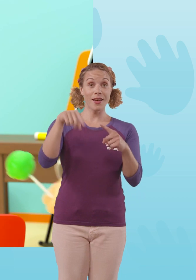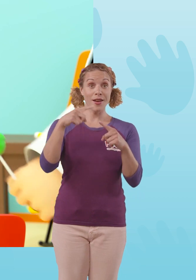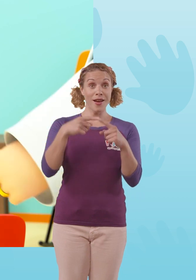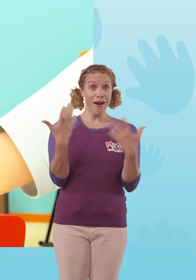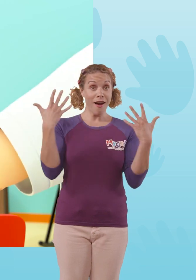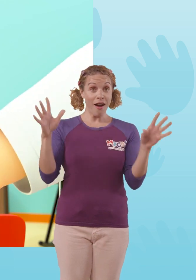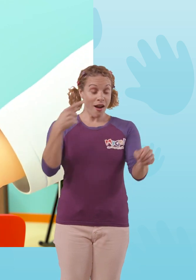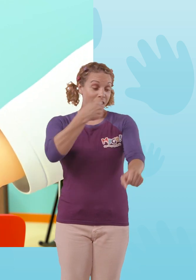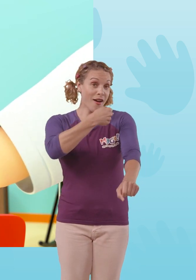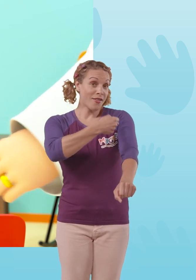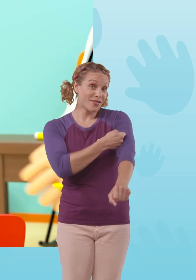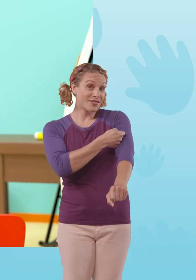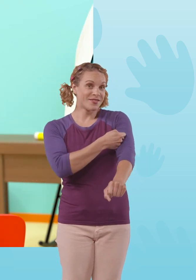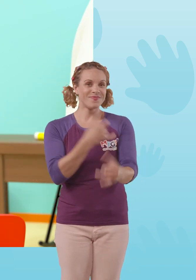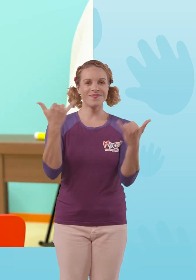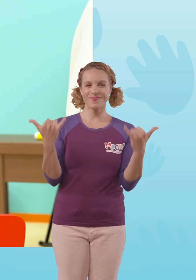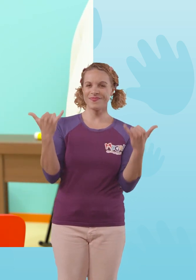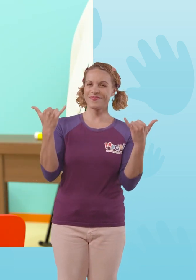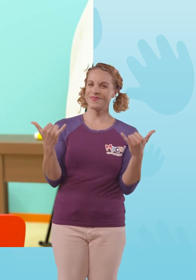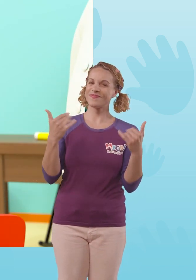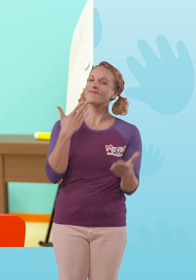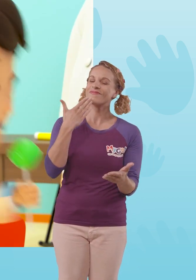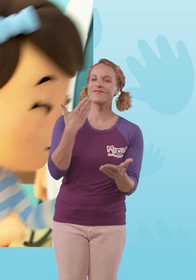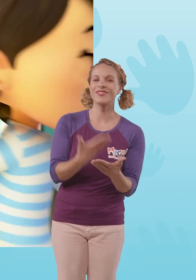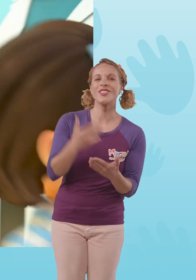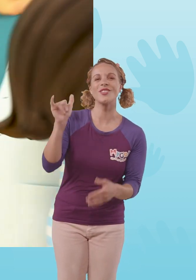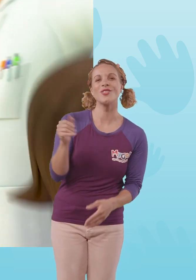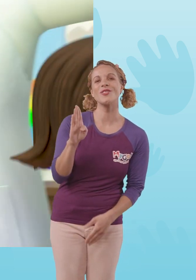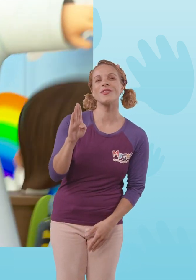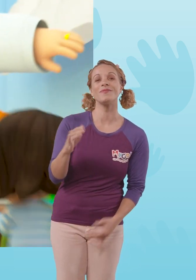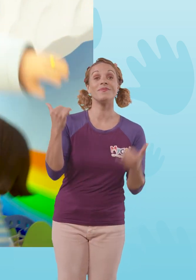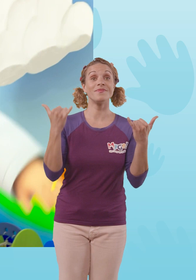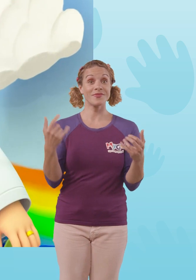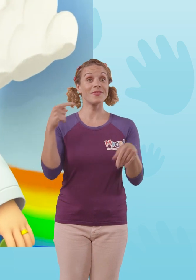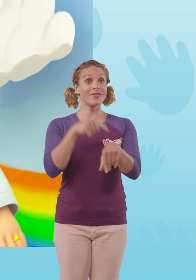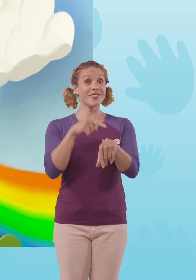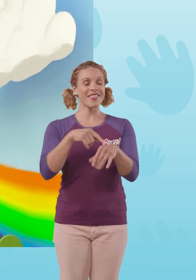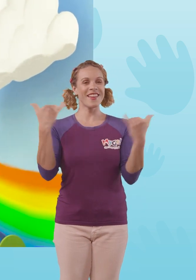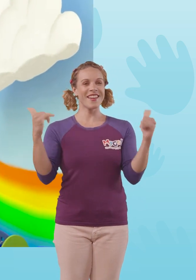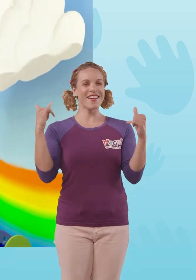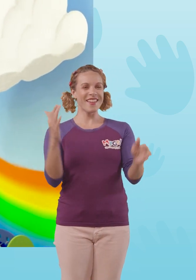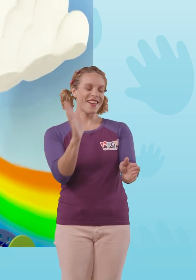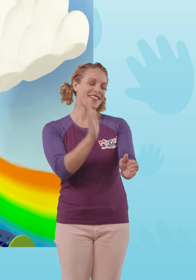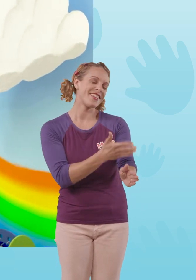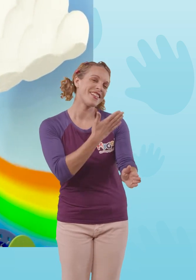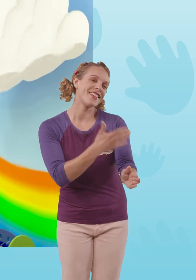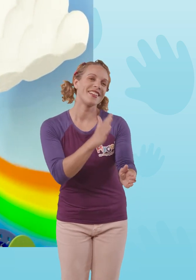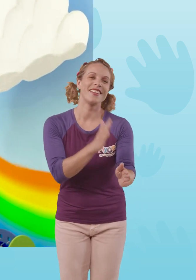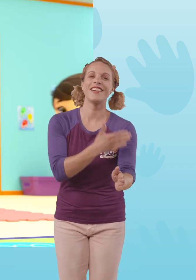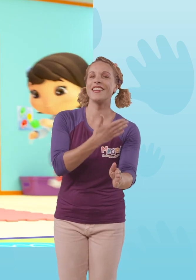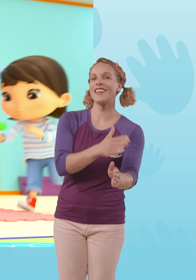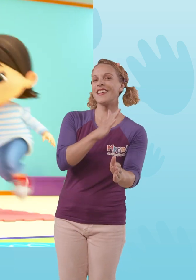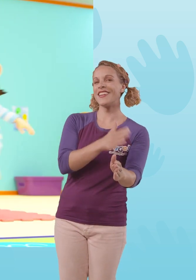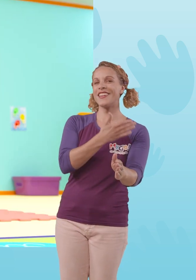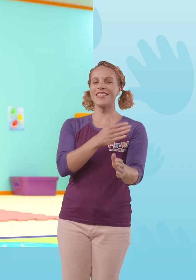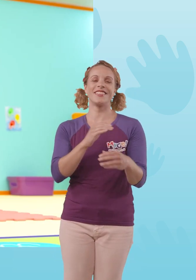eat. You've had your jab today. Well done, now it's time to play. La la la la la